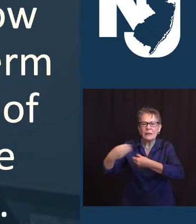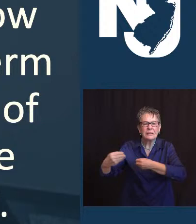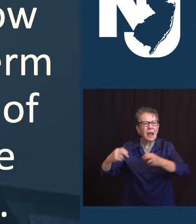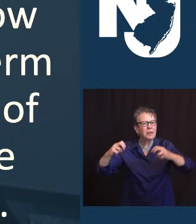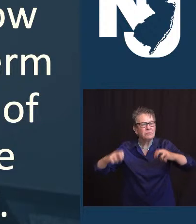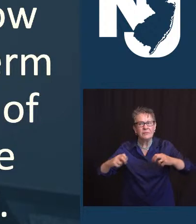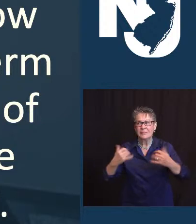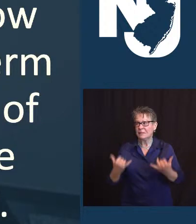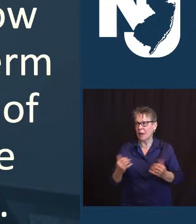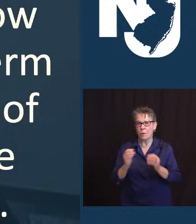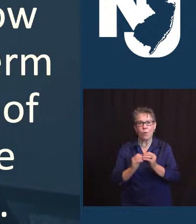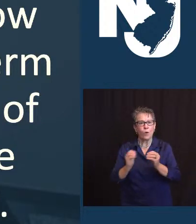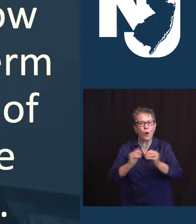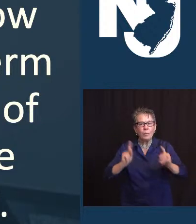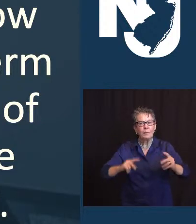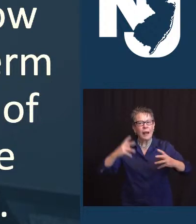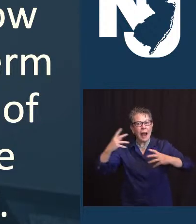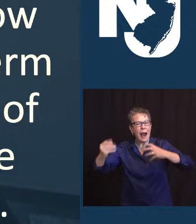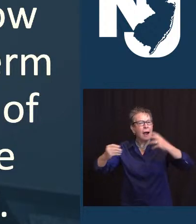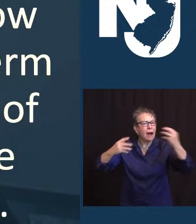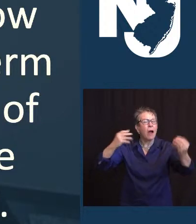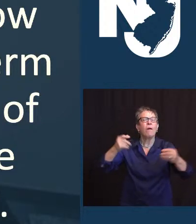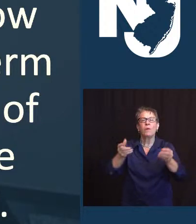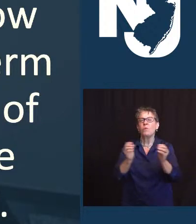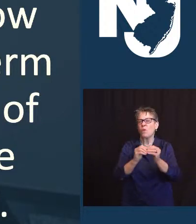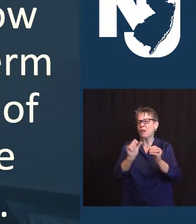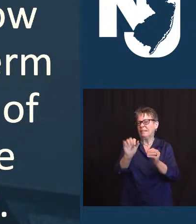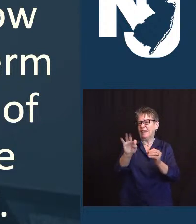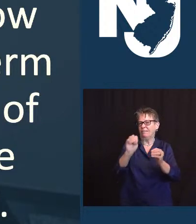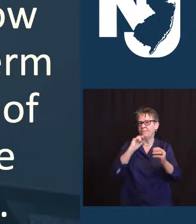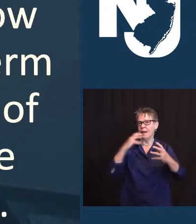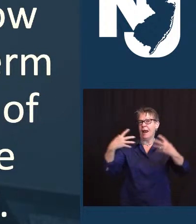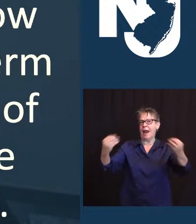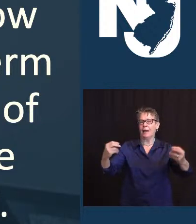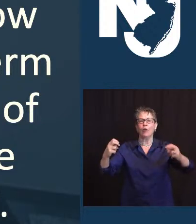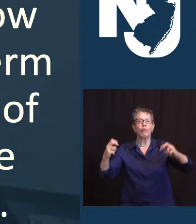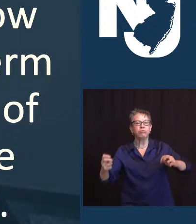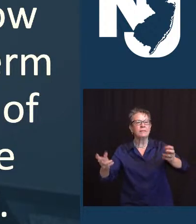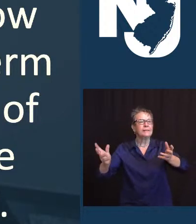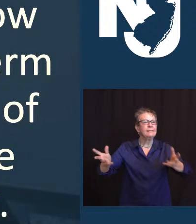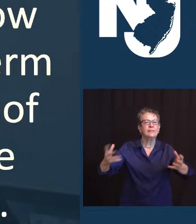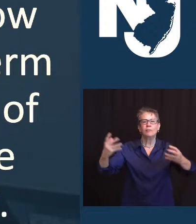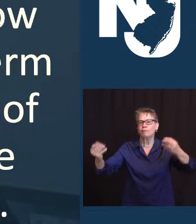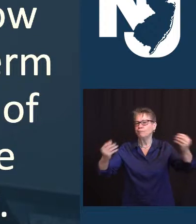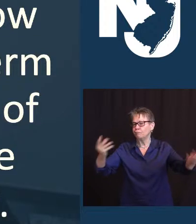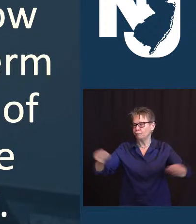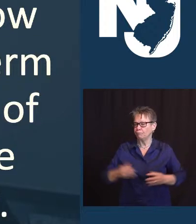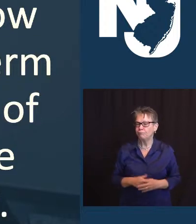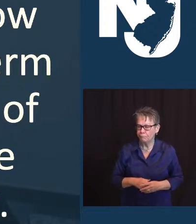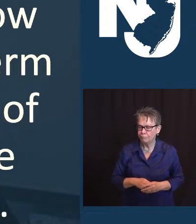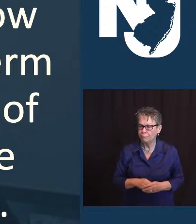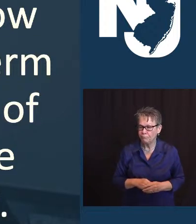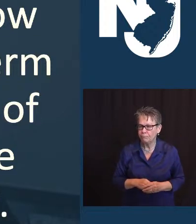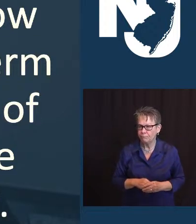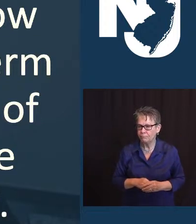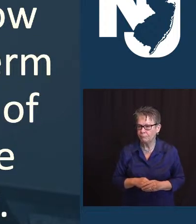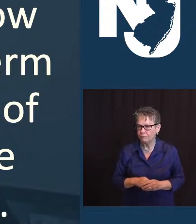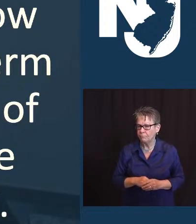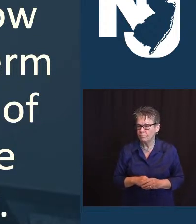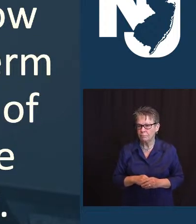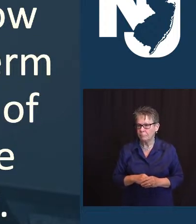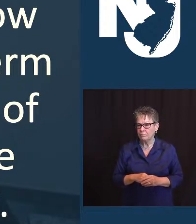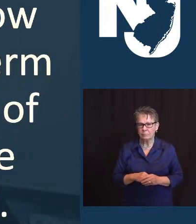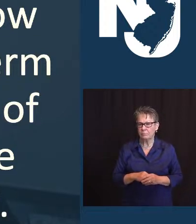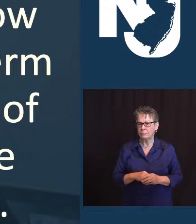experiences. The visitation options for essential caregivers, compassionate care, and outdoor visits, as I mentioned, will also continue